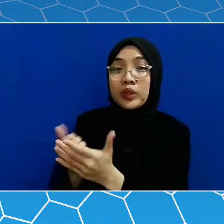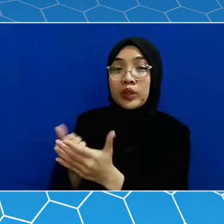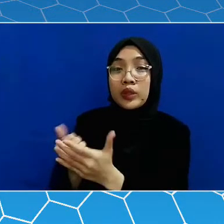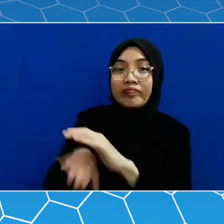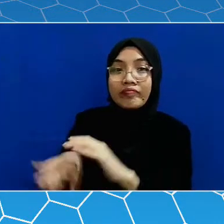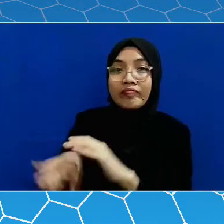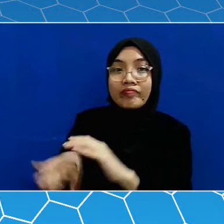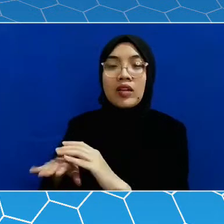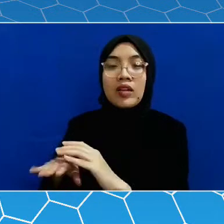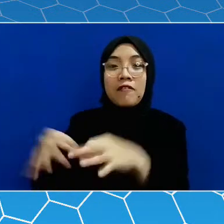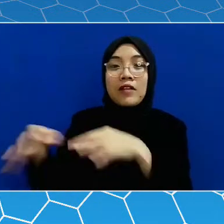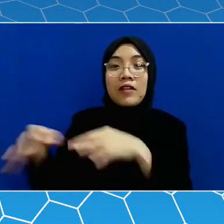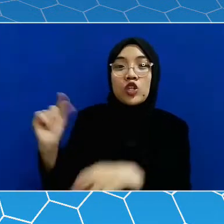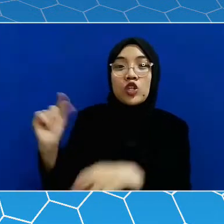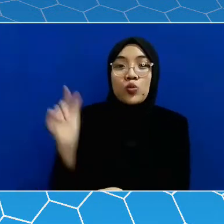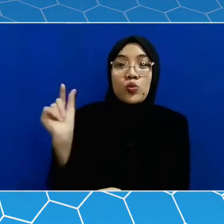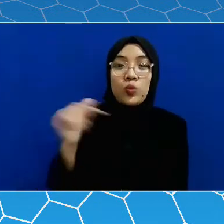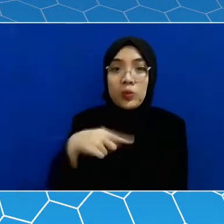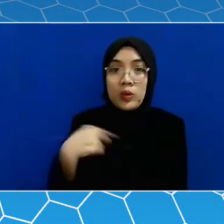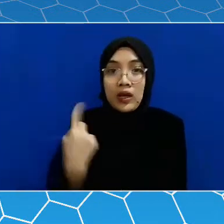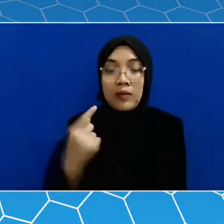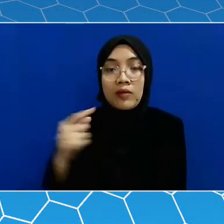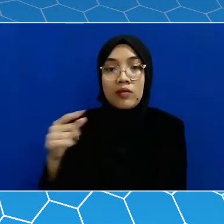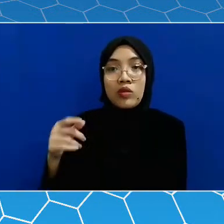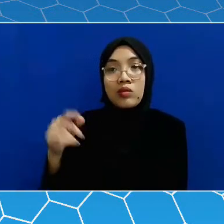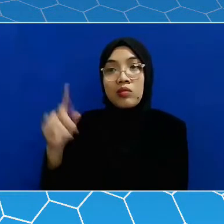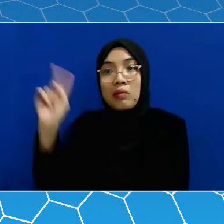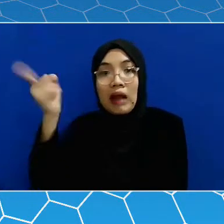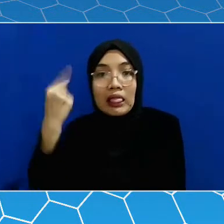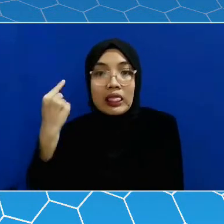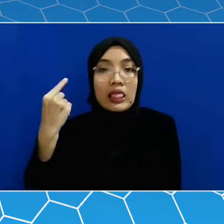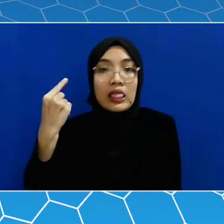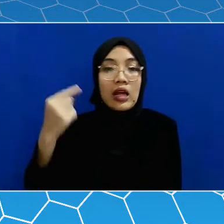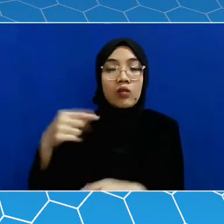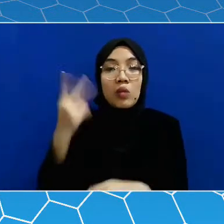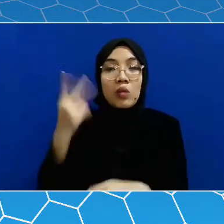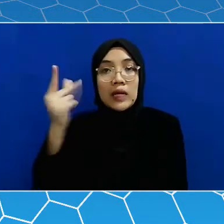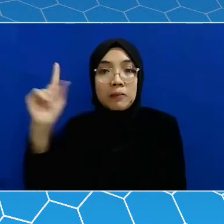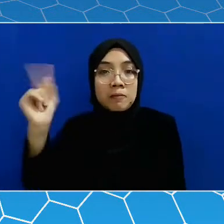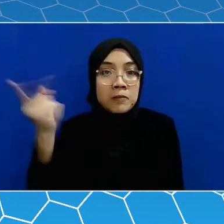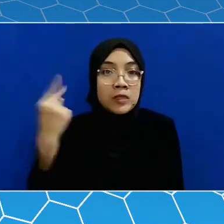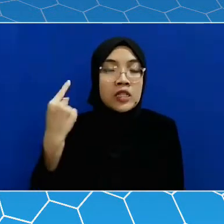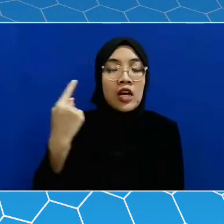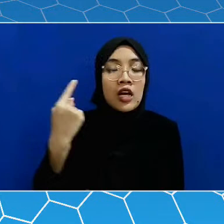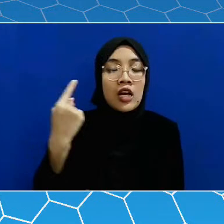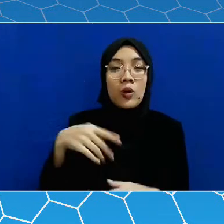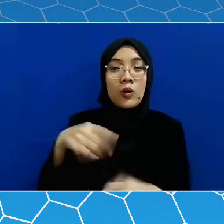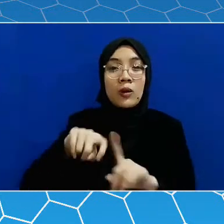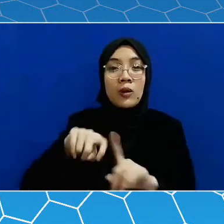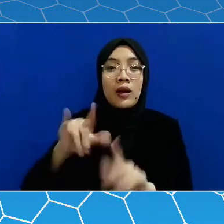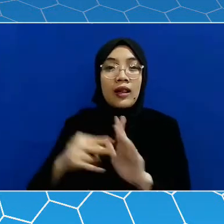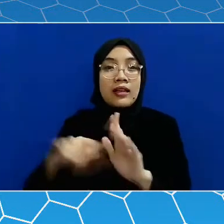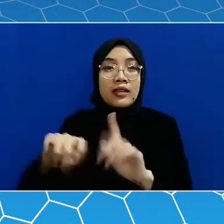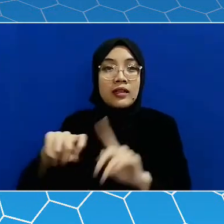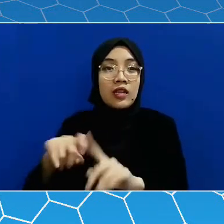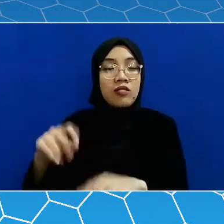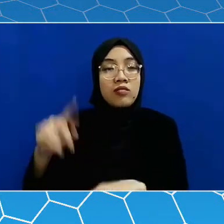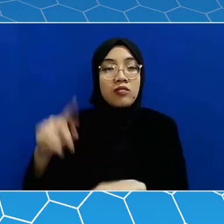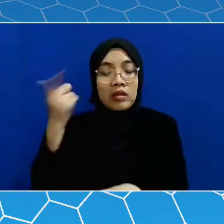which through the government hospitals, government health clinics, and also through the university